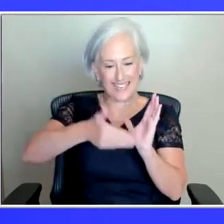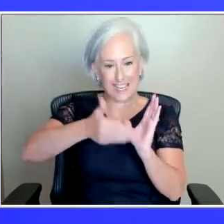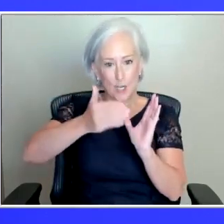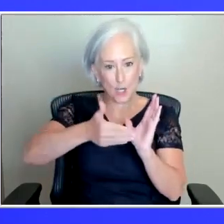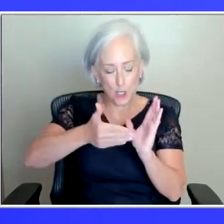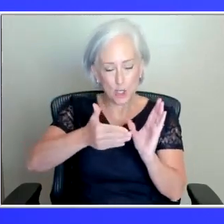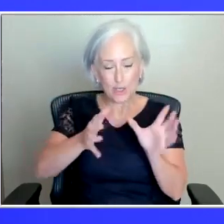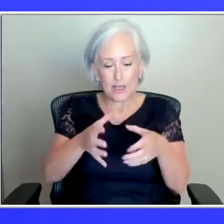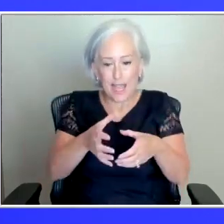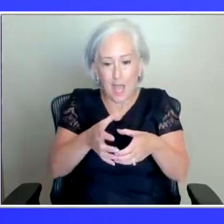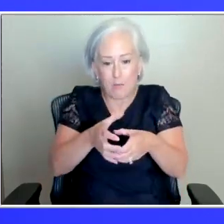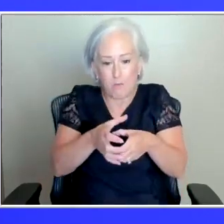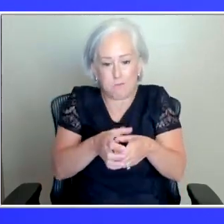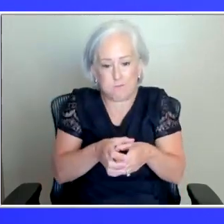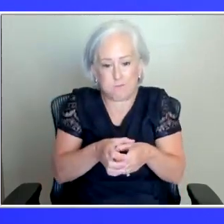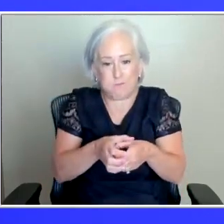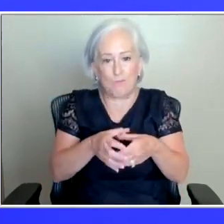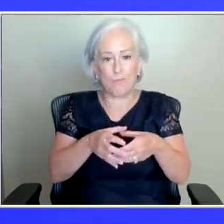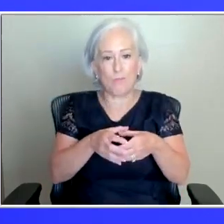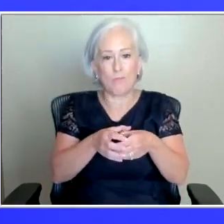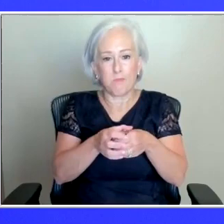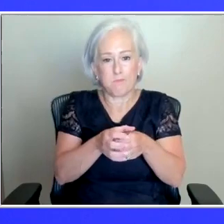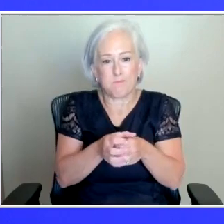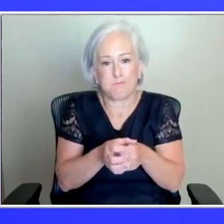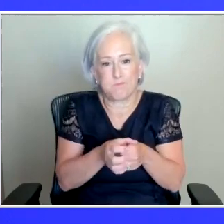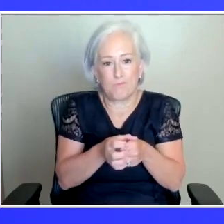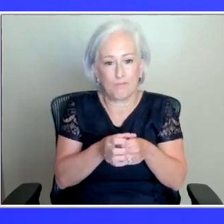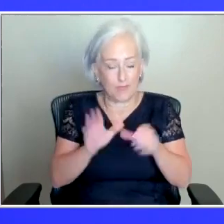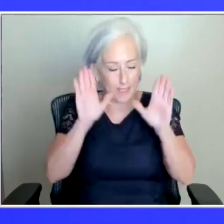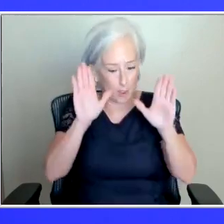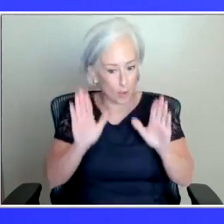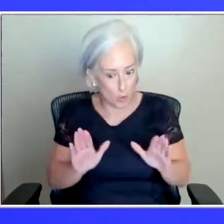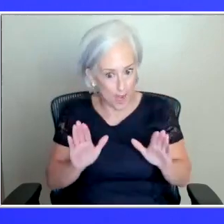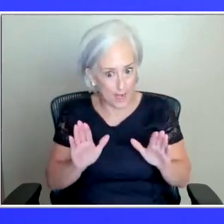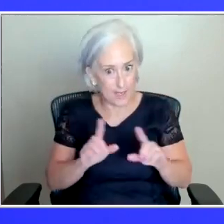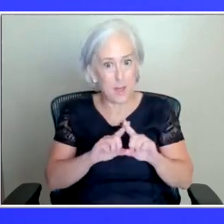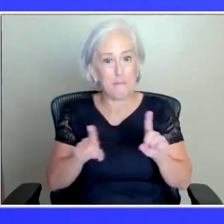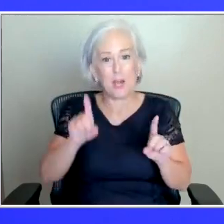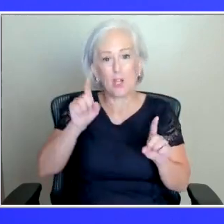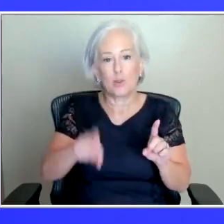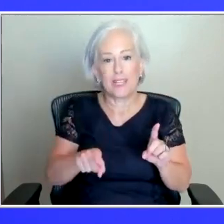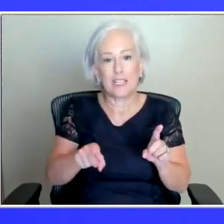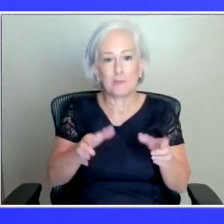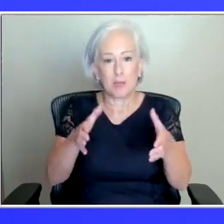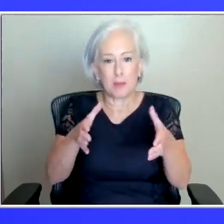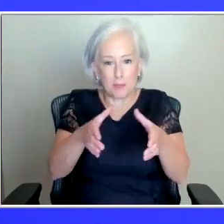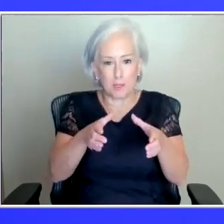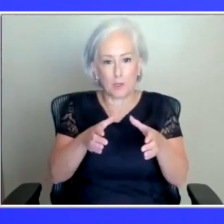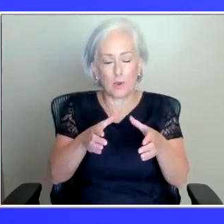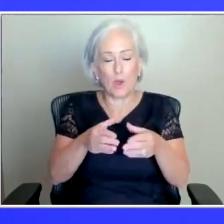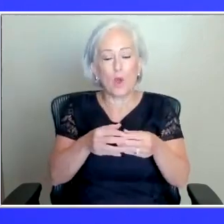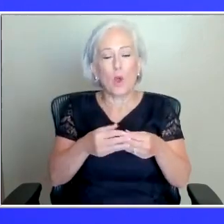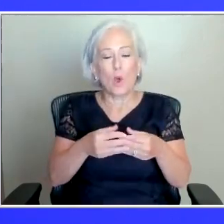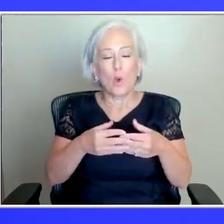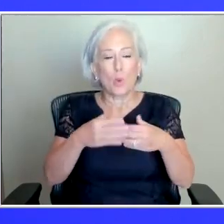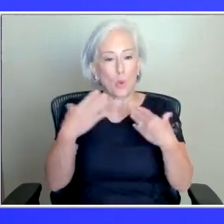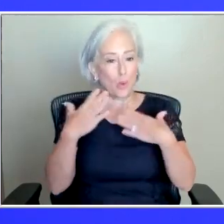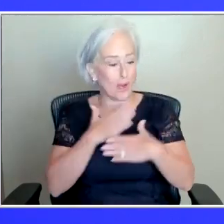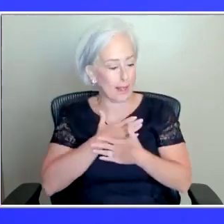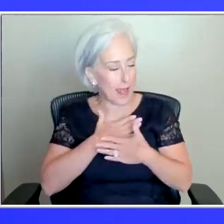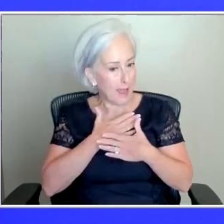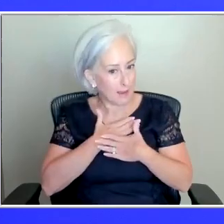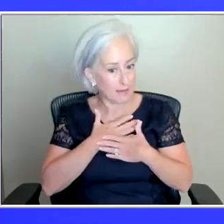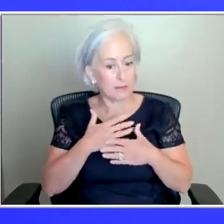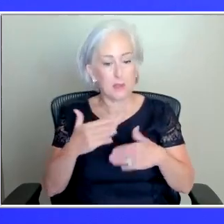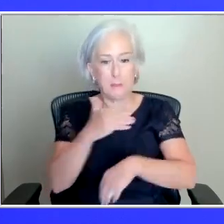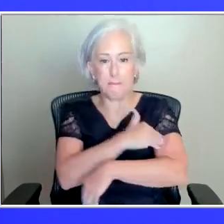function. It's great to be able to contract those muscles, but you also need to be able to relax and bear down, or what some people actually call